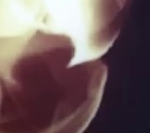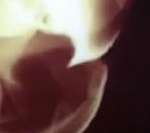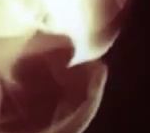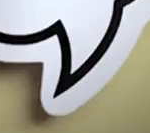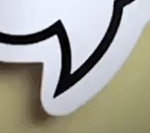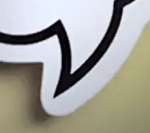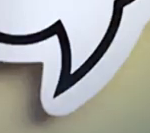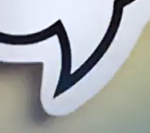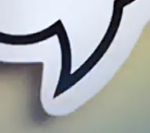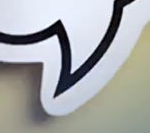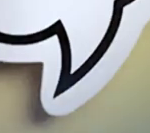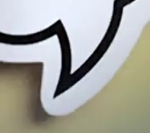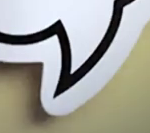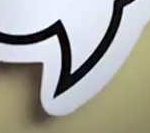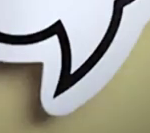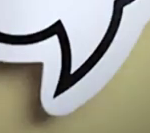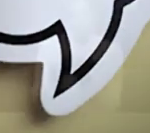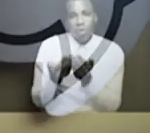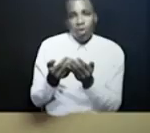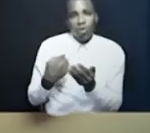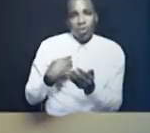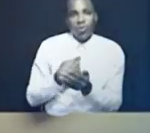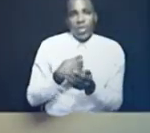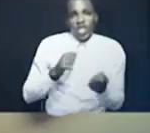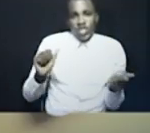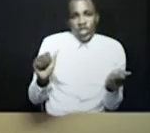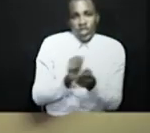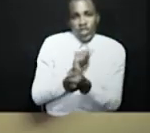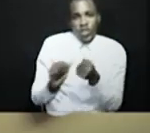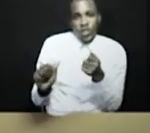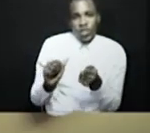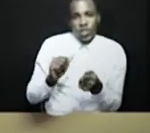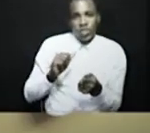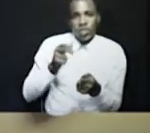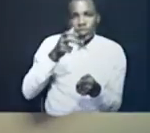can we deal with the corrupt